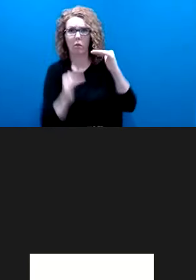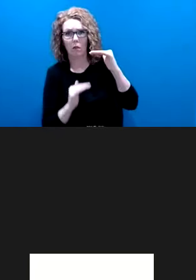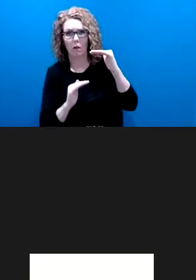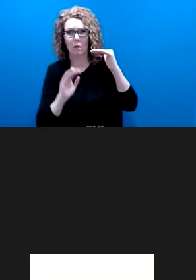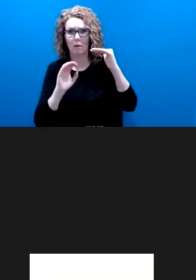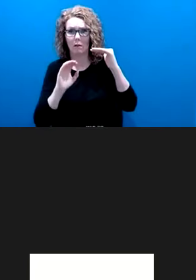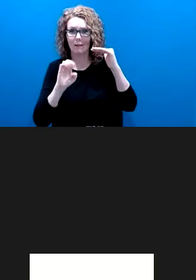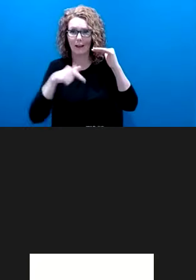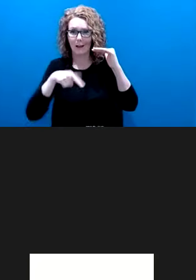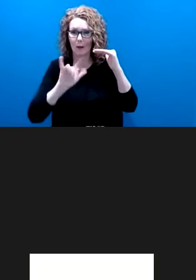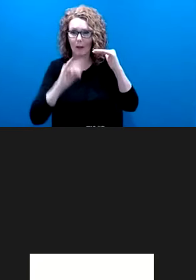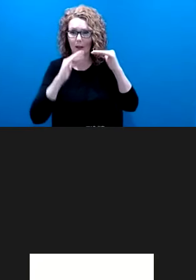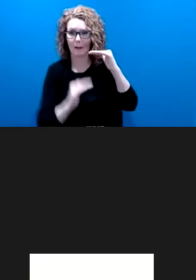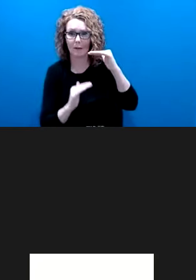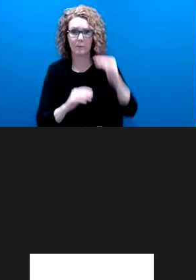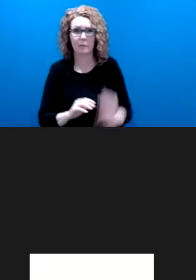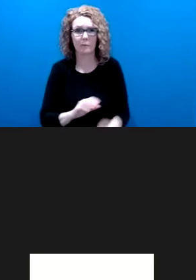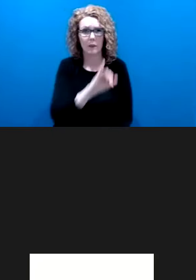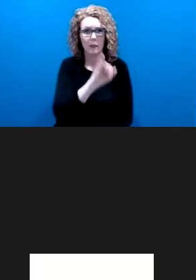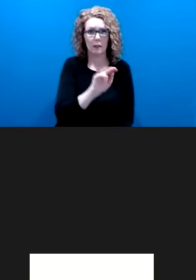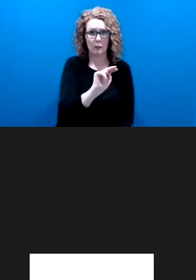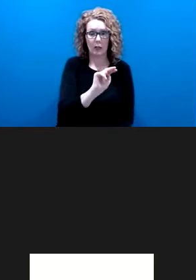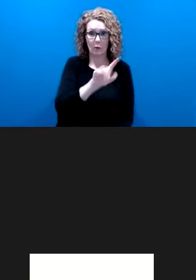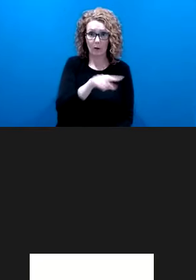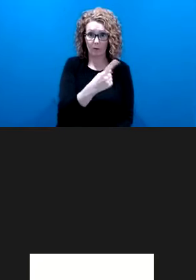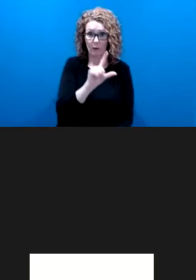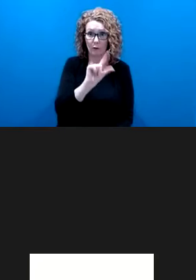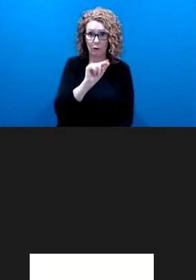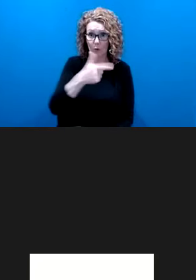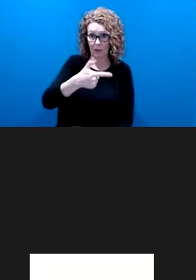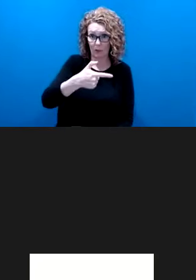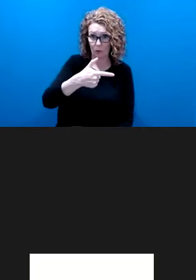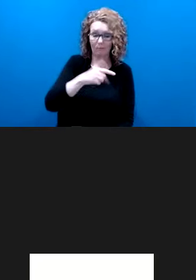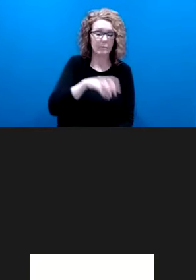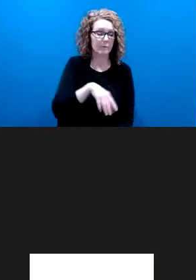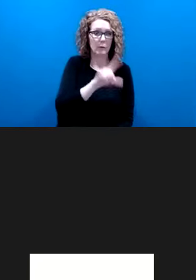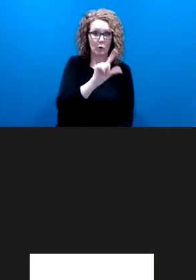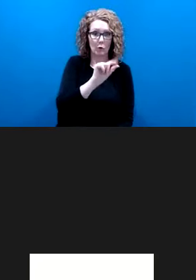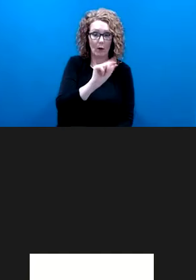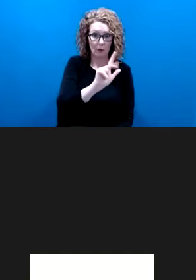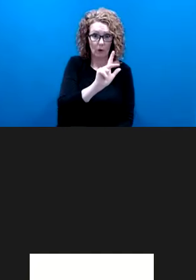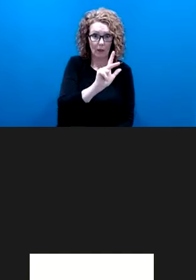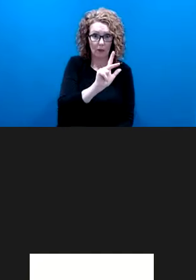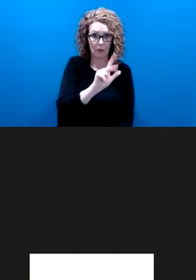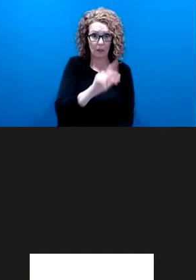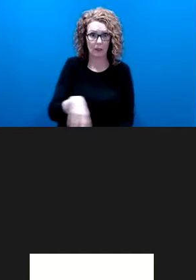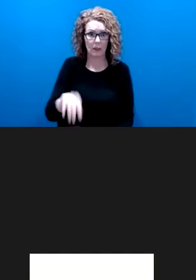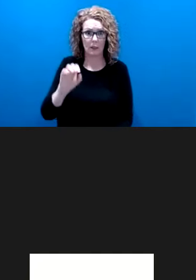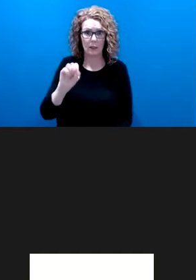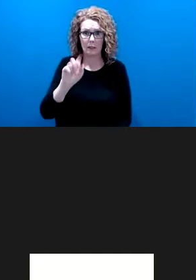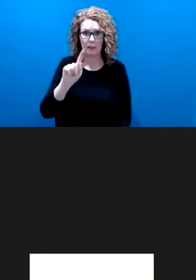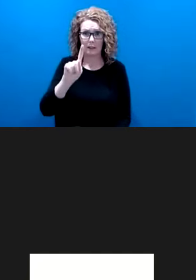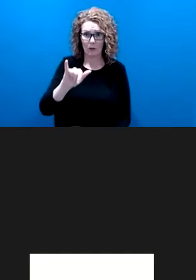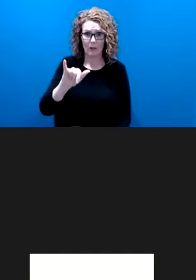rules. January 1st, 2023, secretary professions must adopt these rules. And then